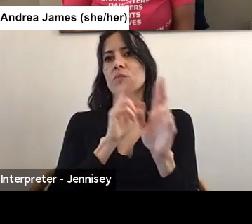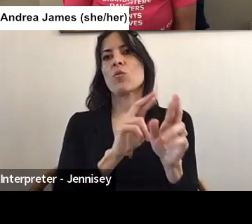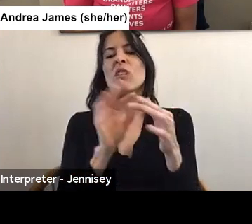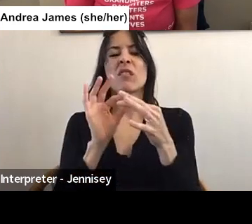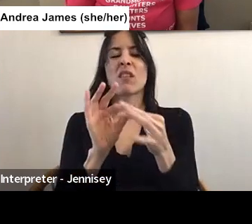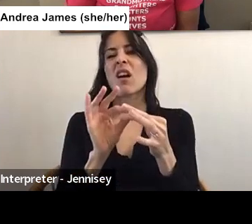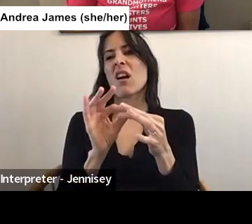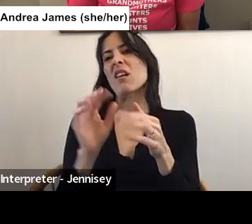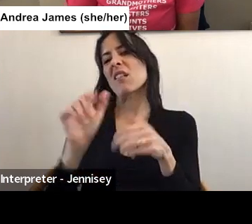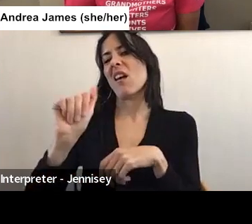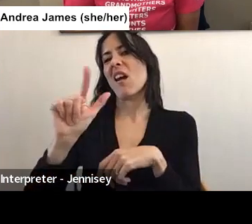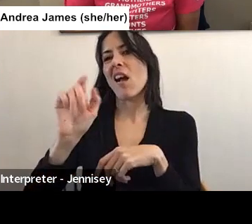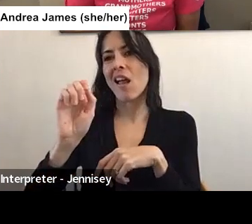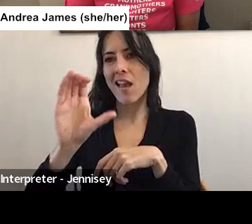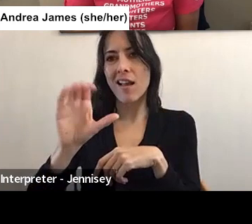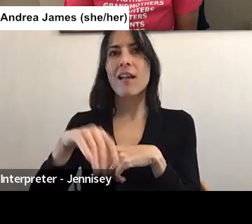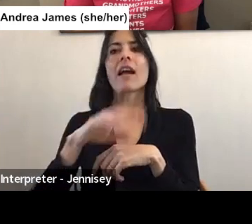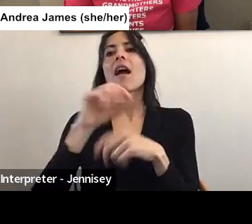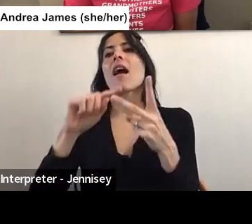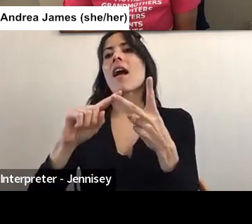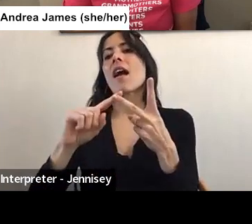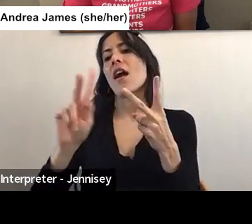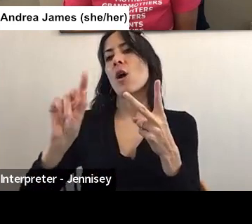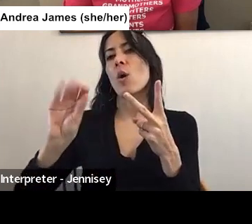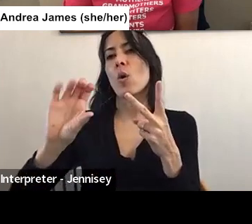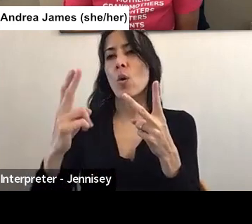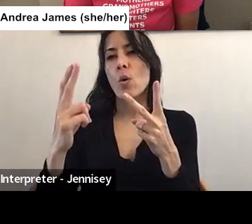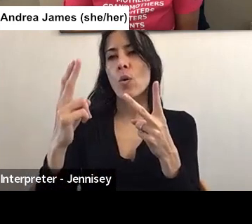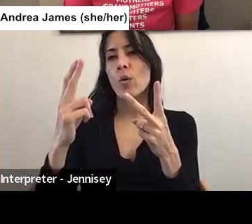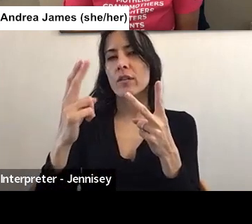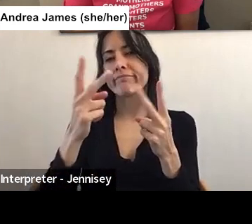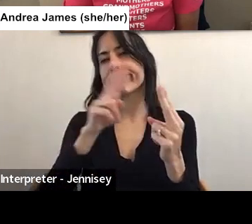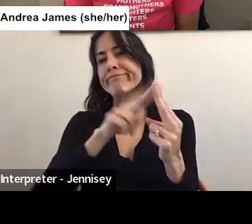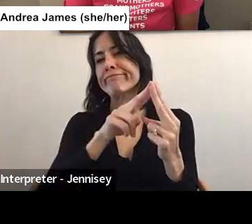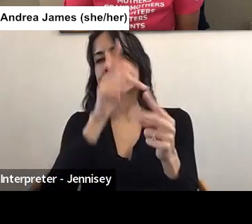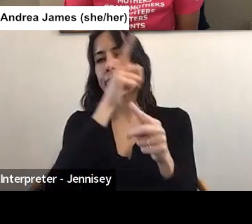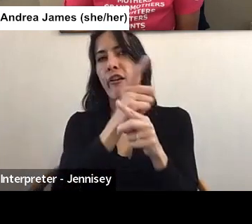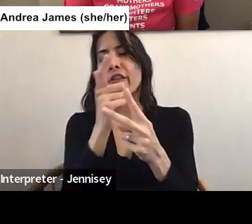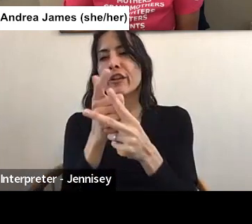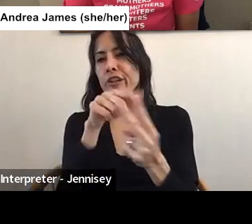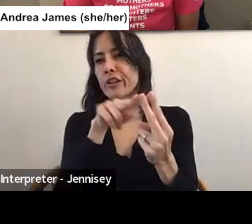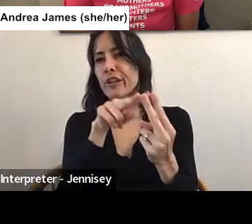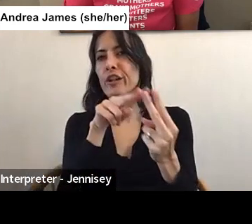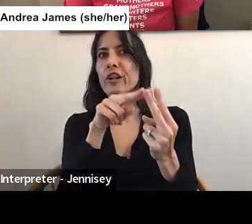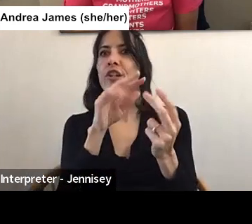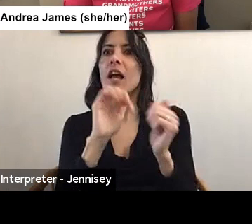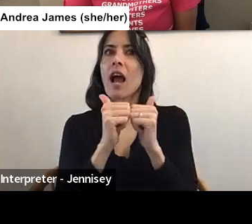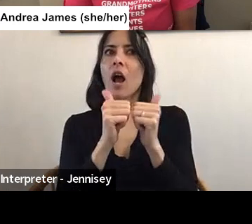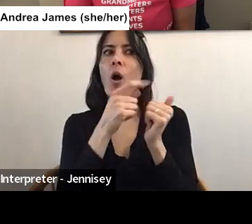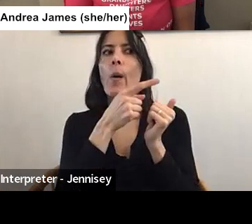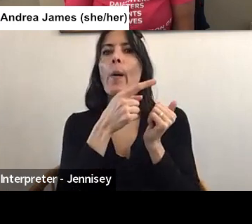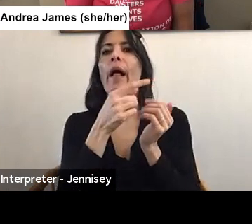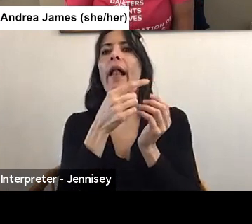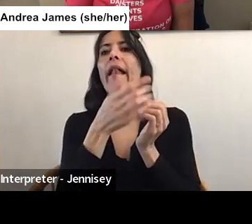the Koch Brother Network as the architects of mass incarceration. From 1996 to 2008, we